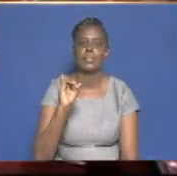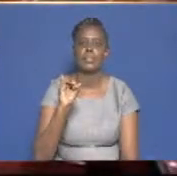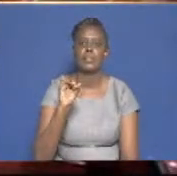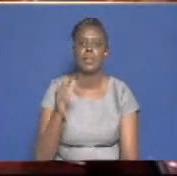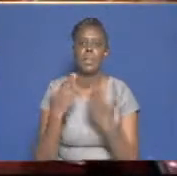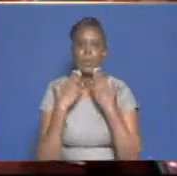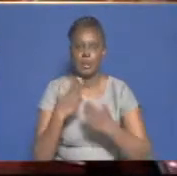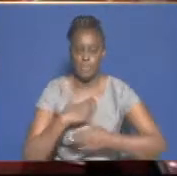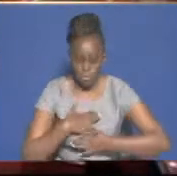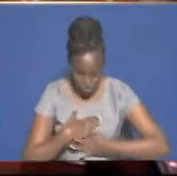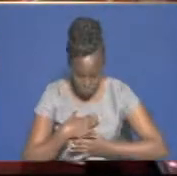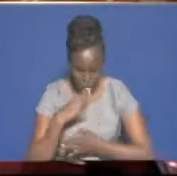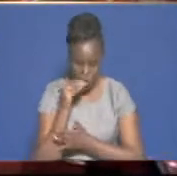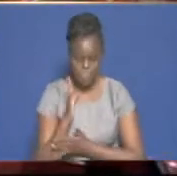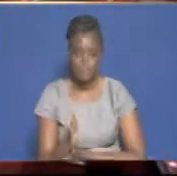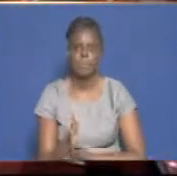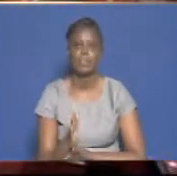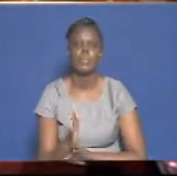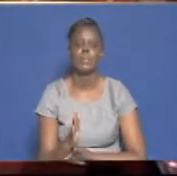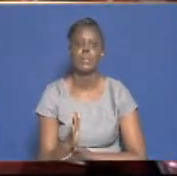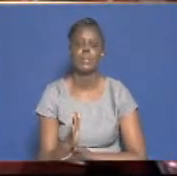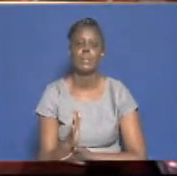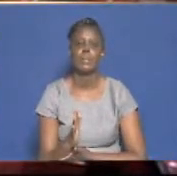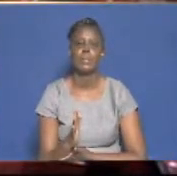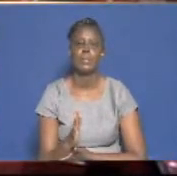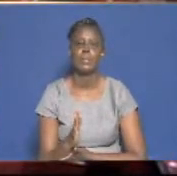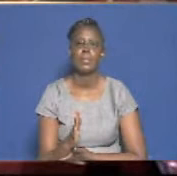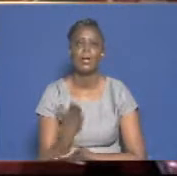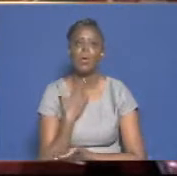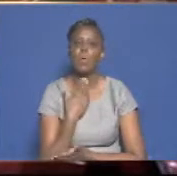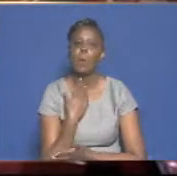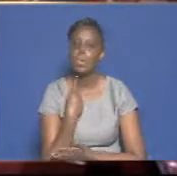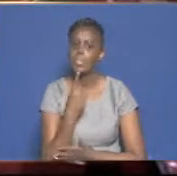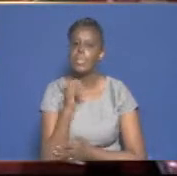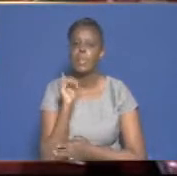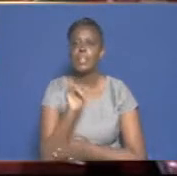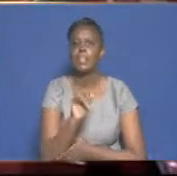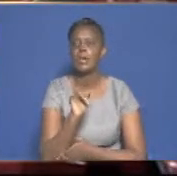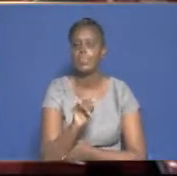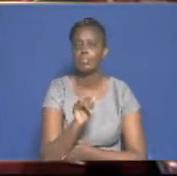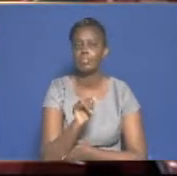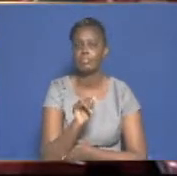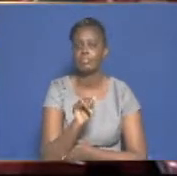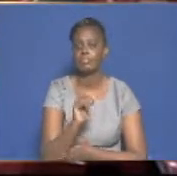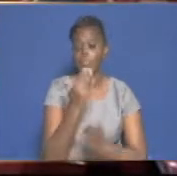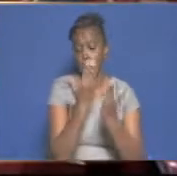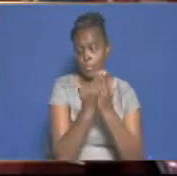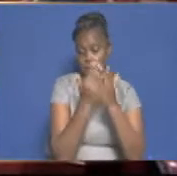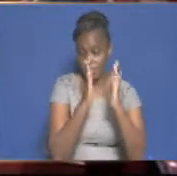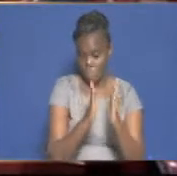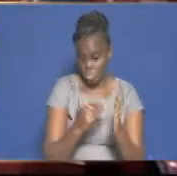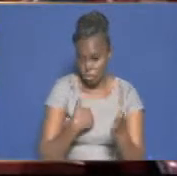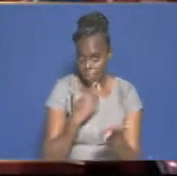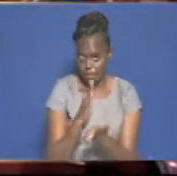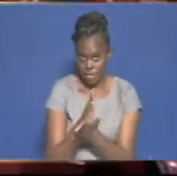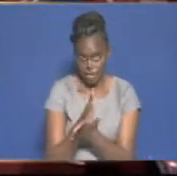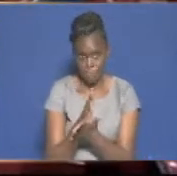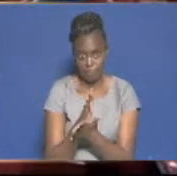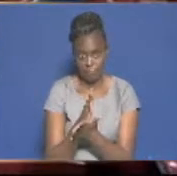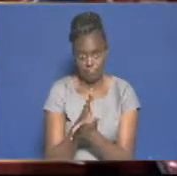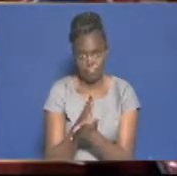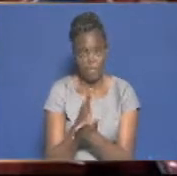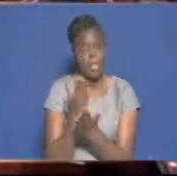Thank you, Mr. Speaker. Mr. Speaker, I would want to start by saying that petitioners have a right to